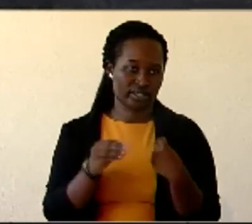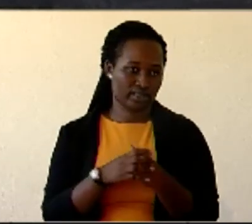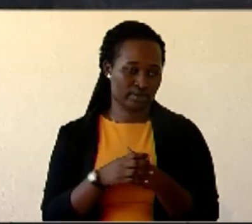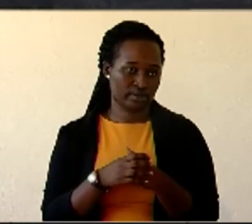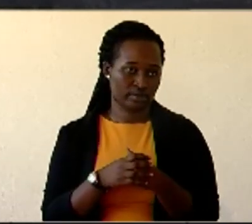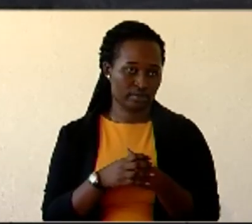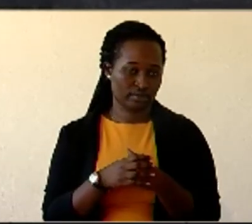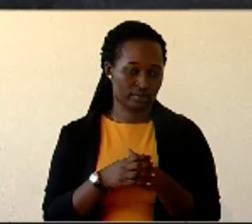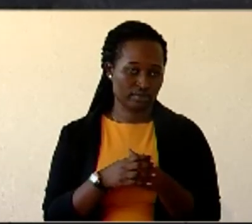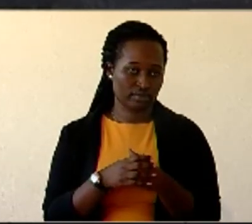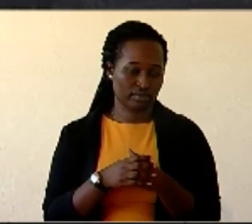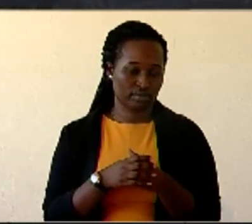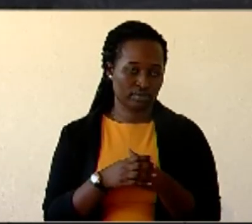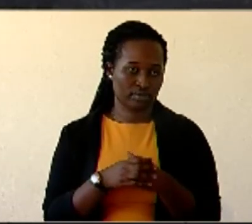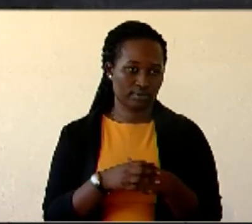We have price of